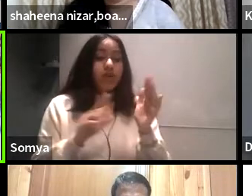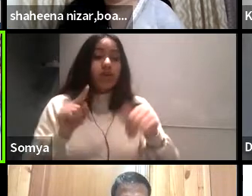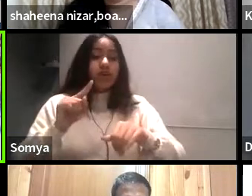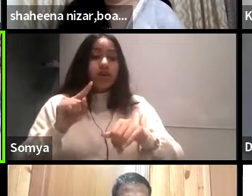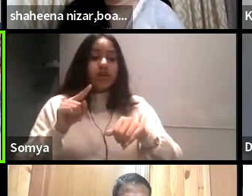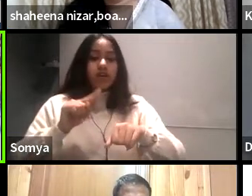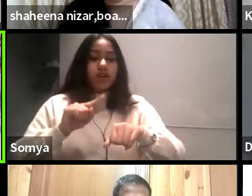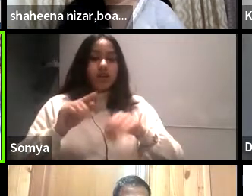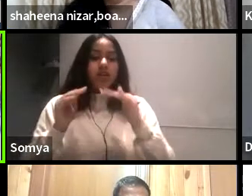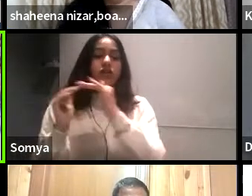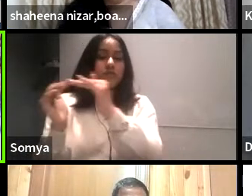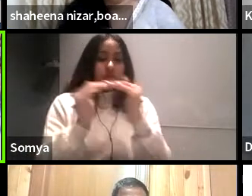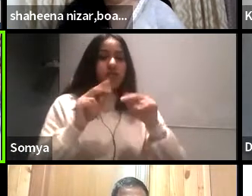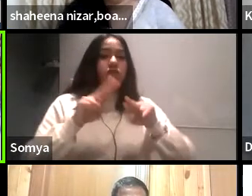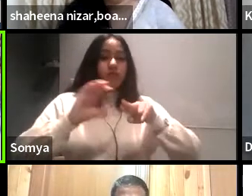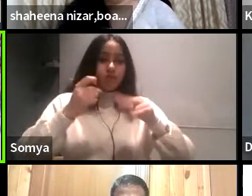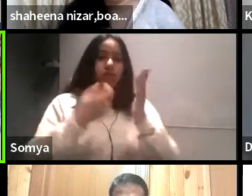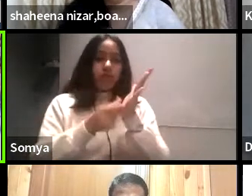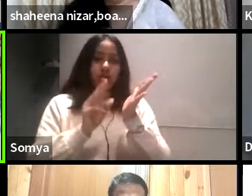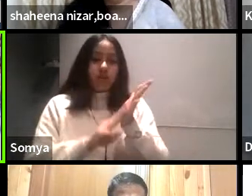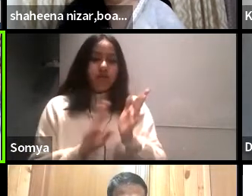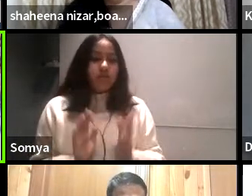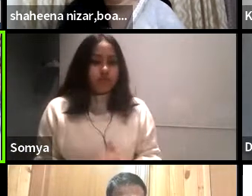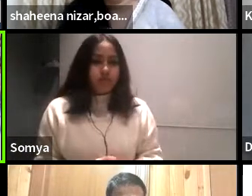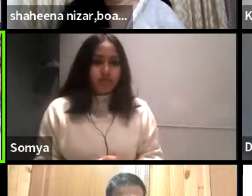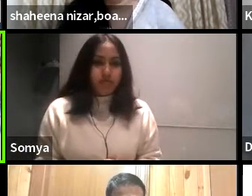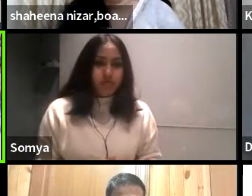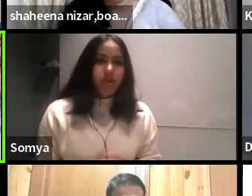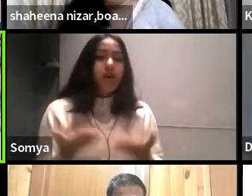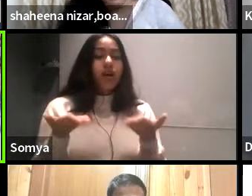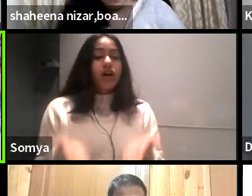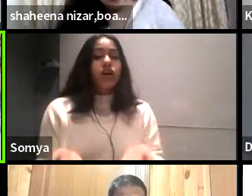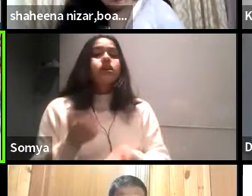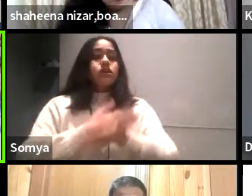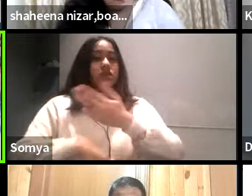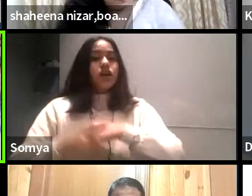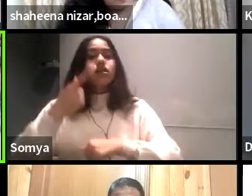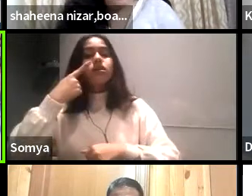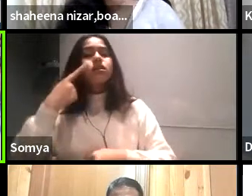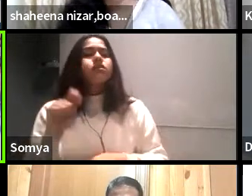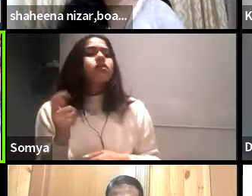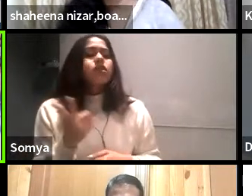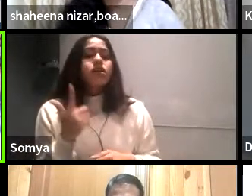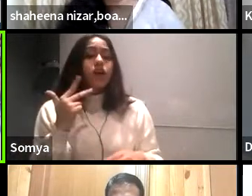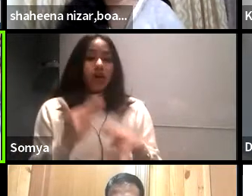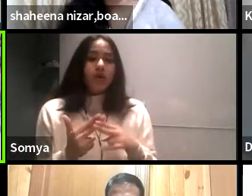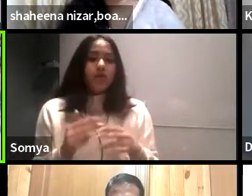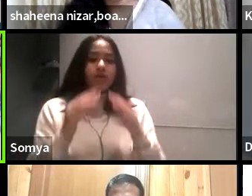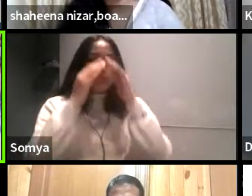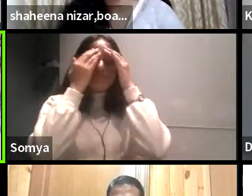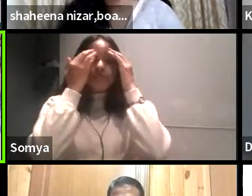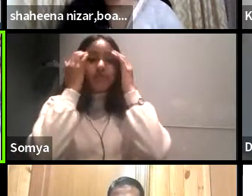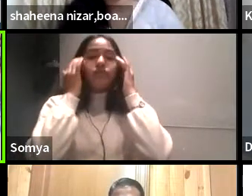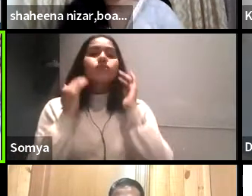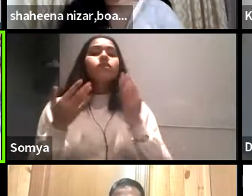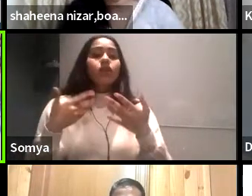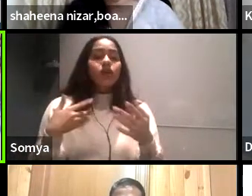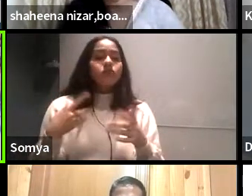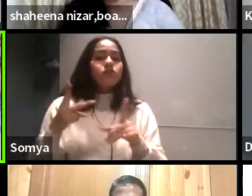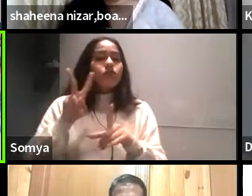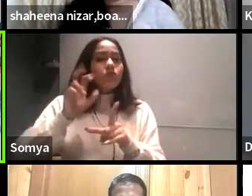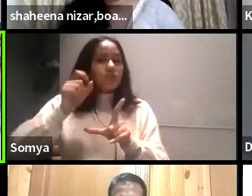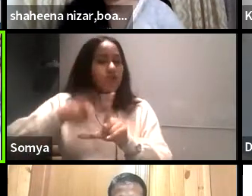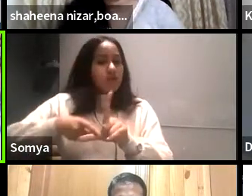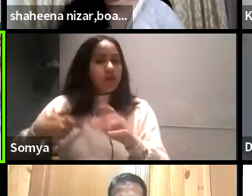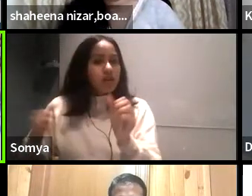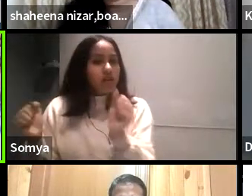Forum. Now, we will try as Sarthak UK to work with these people. Now, I'm 20 years in Wales, so I'm talking a little bit more